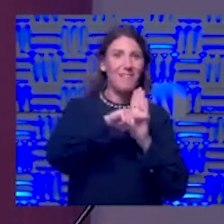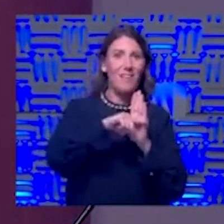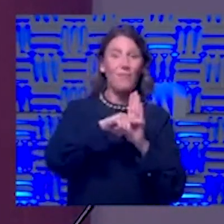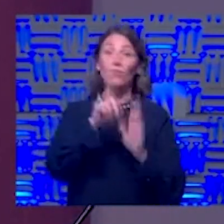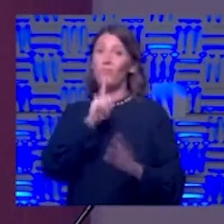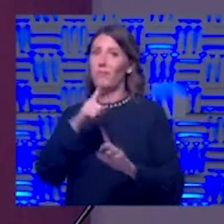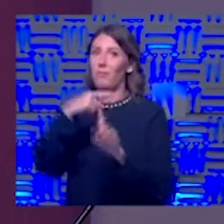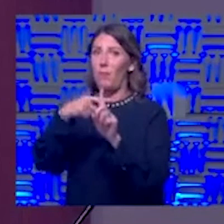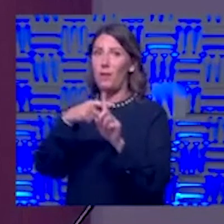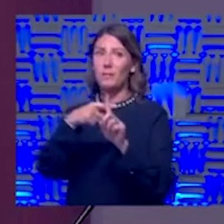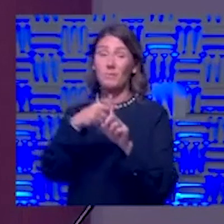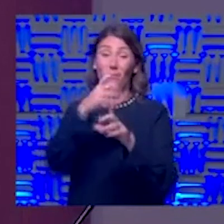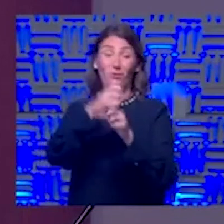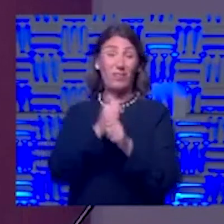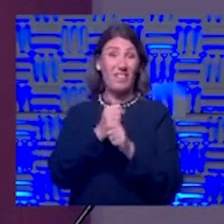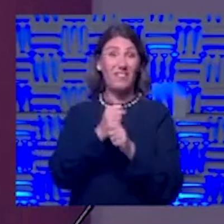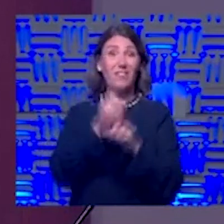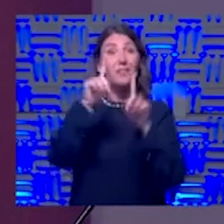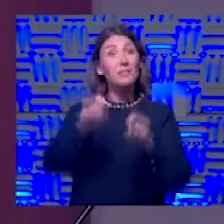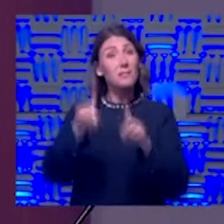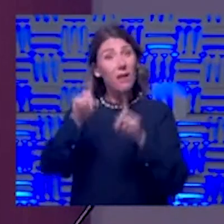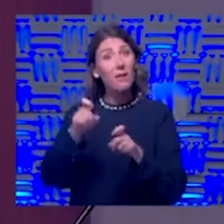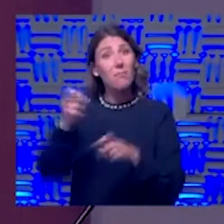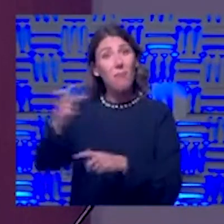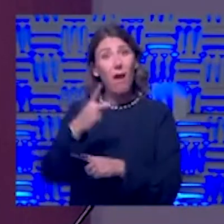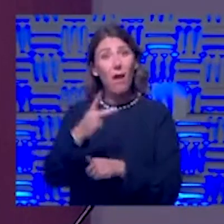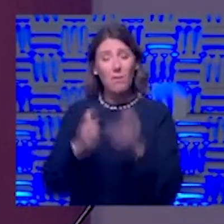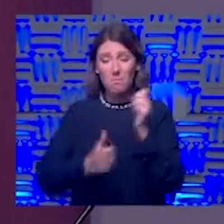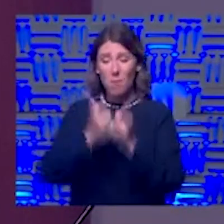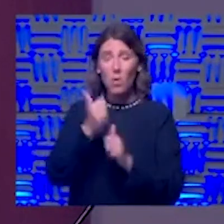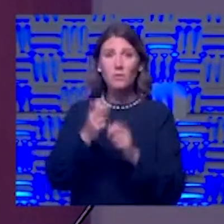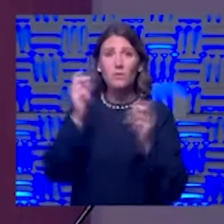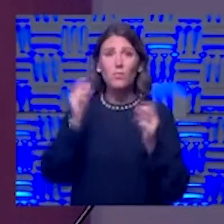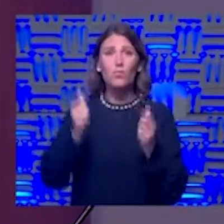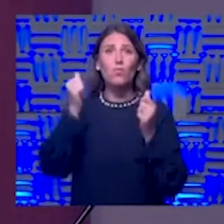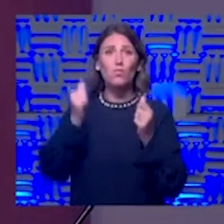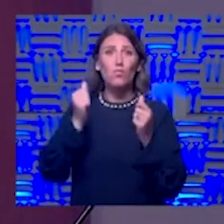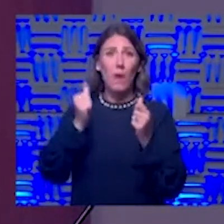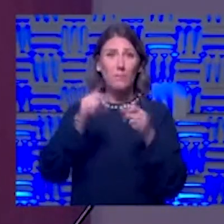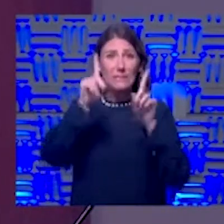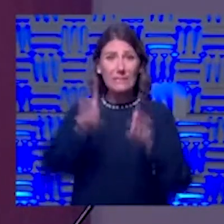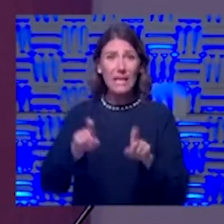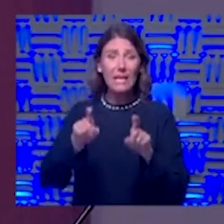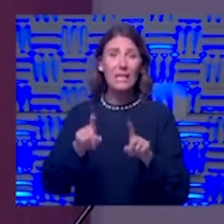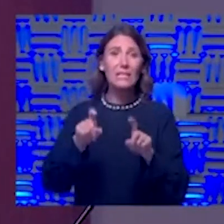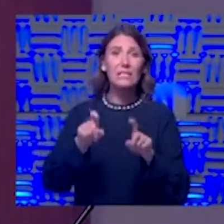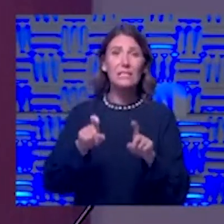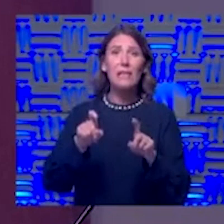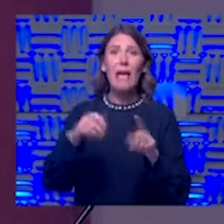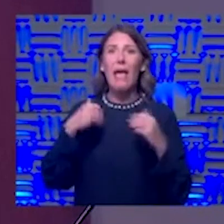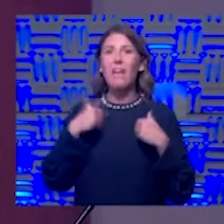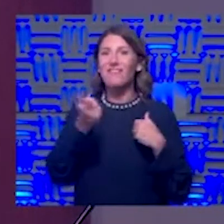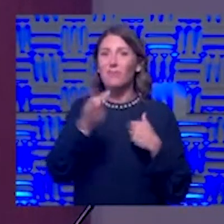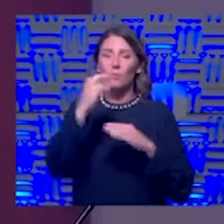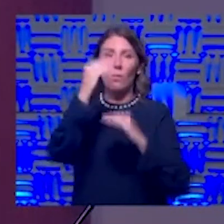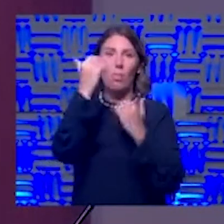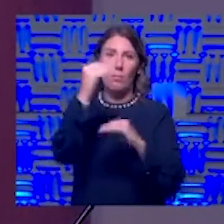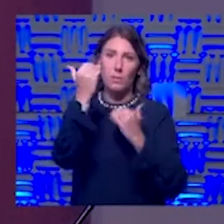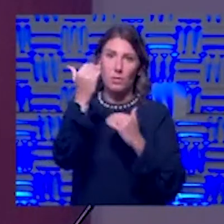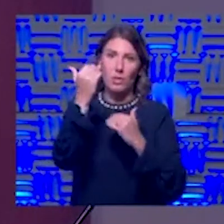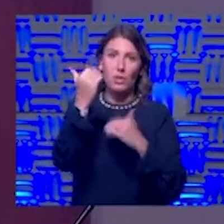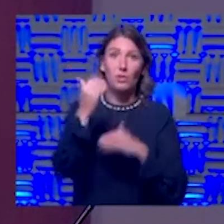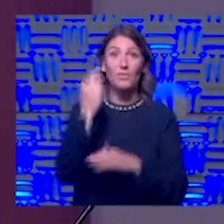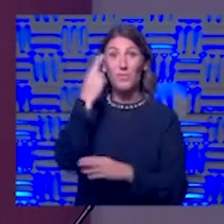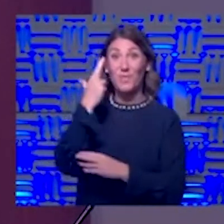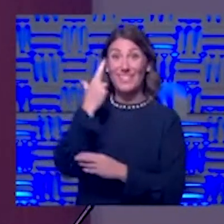in general it's safe to say most of the really rapid turnaround point of care tests have some limitations, and it's a